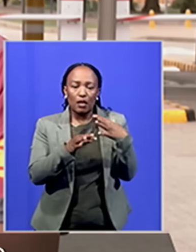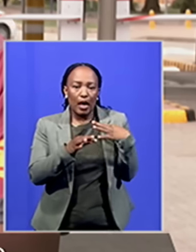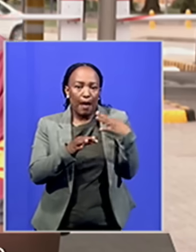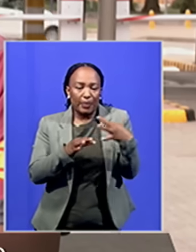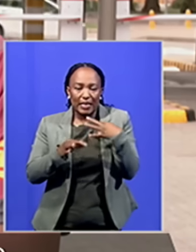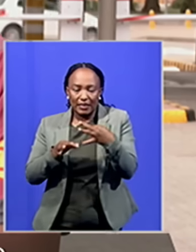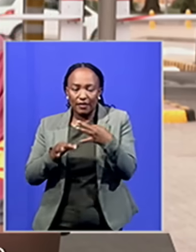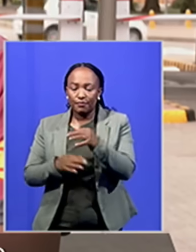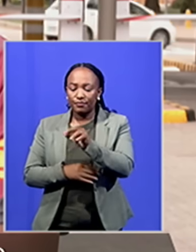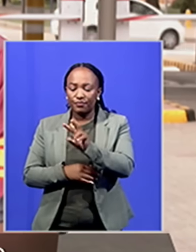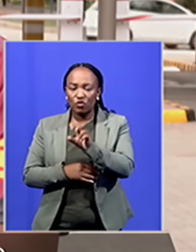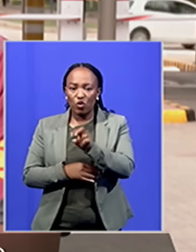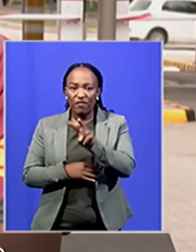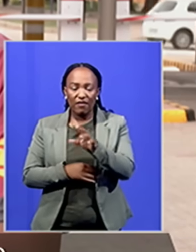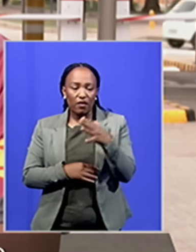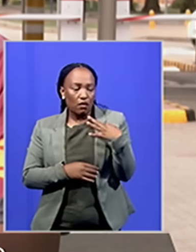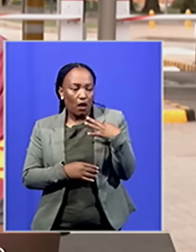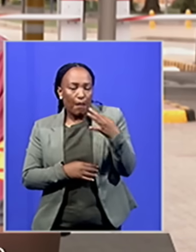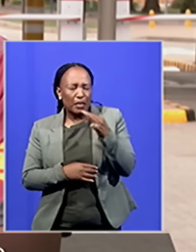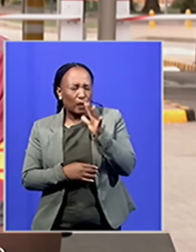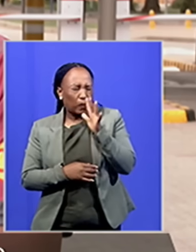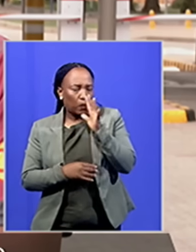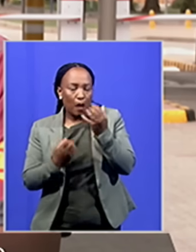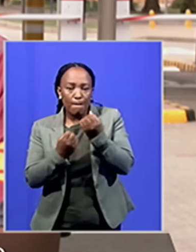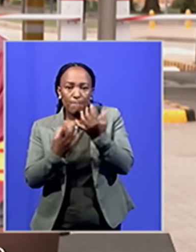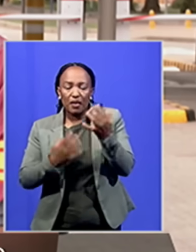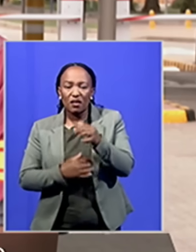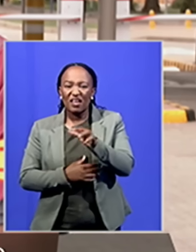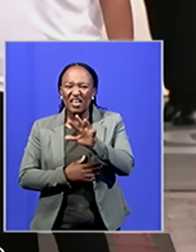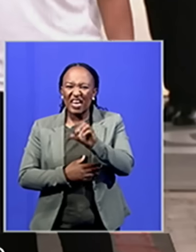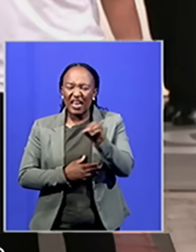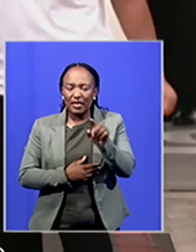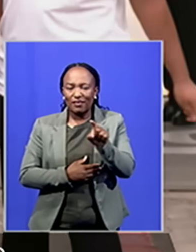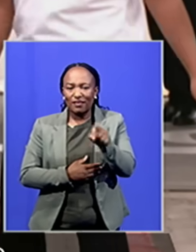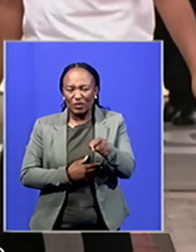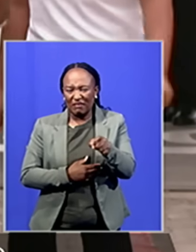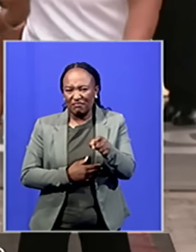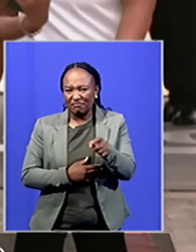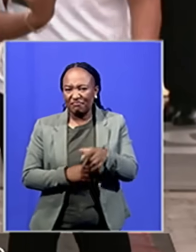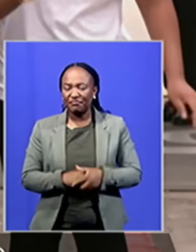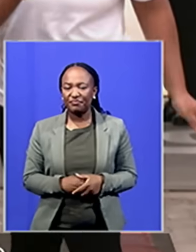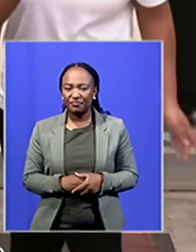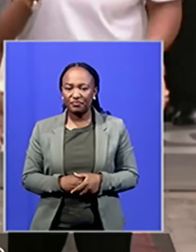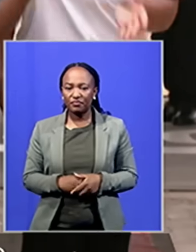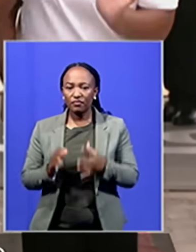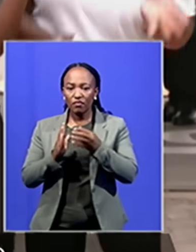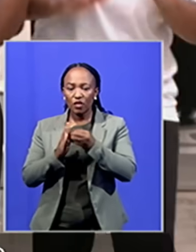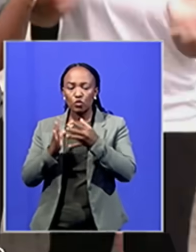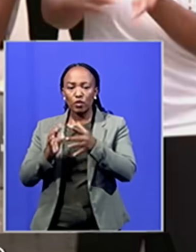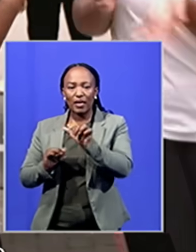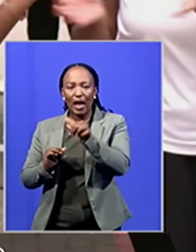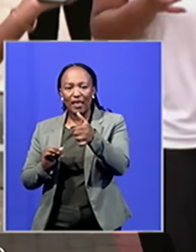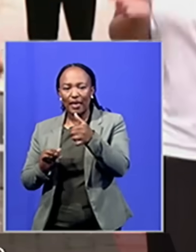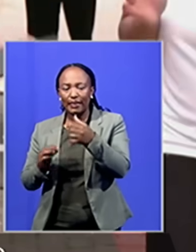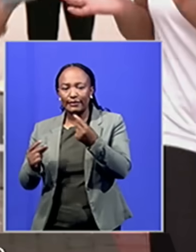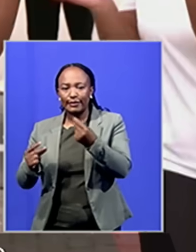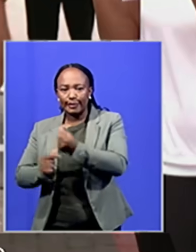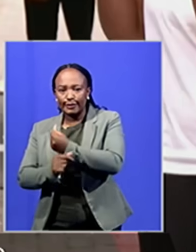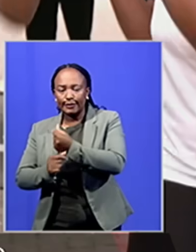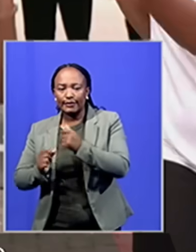thotse di-application tsotlhe as all universities se 900,000. Le fa gone baithuti bangwe ba sa atlega ebile batsadi ba felelwa